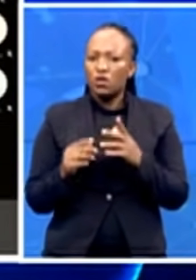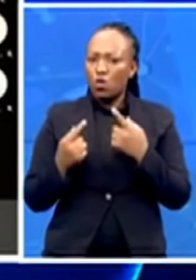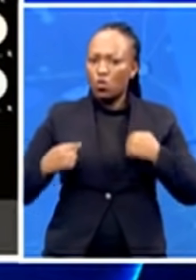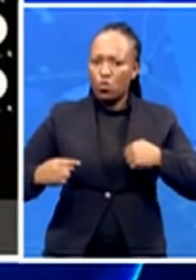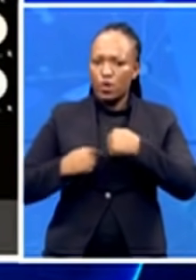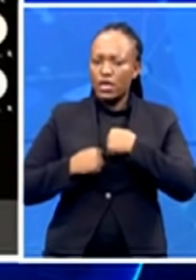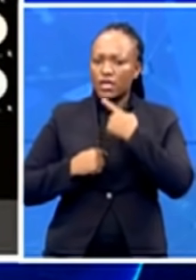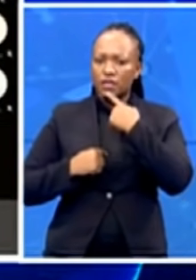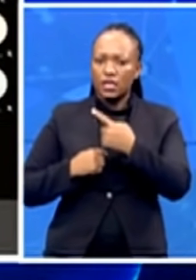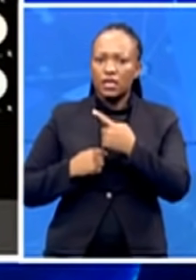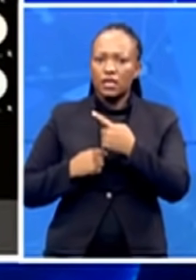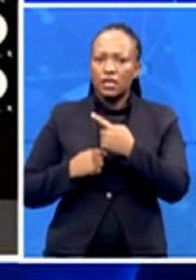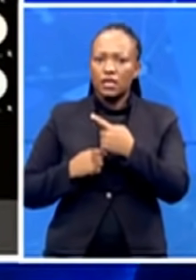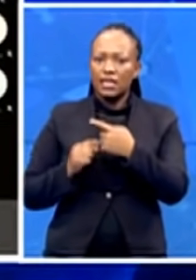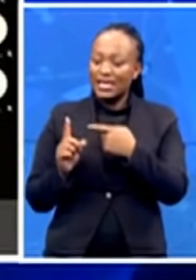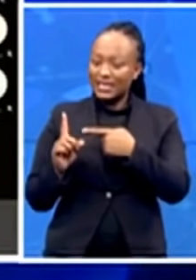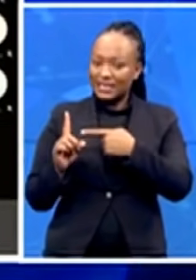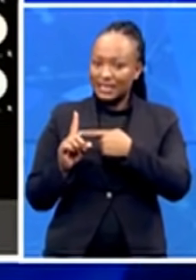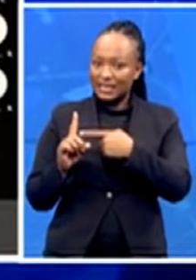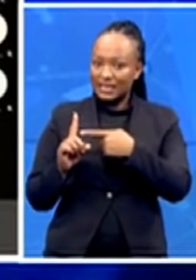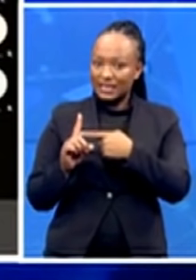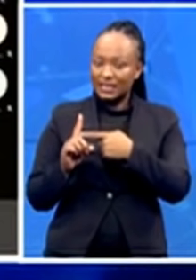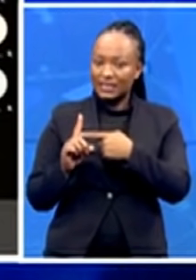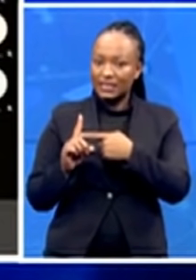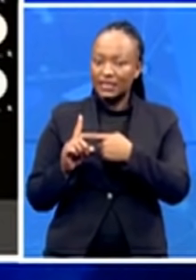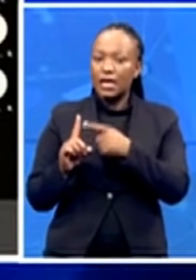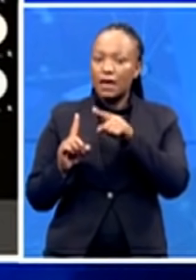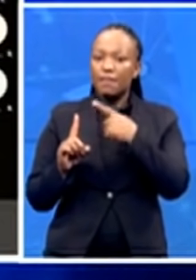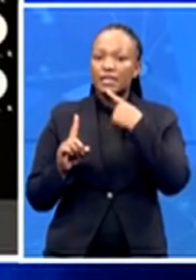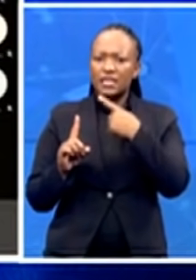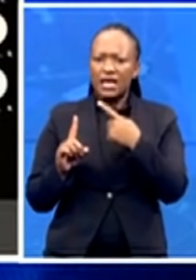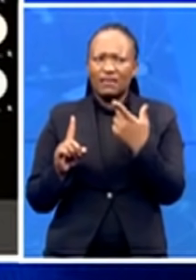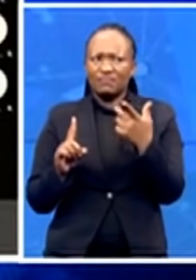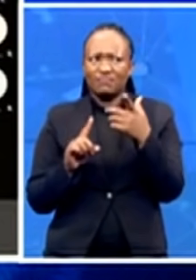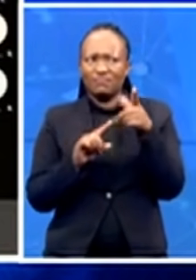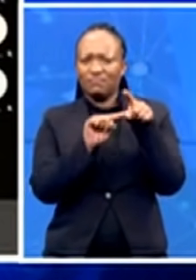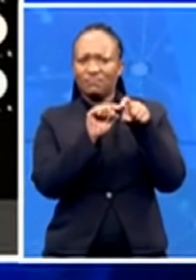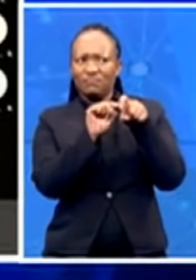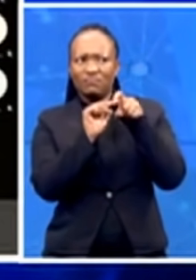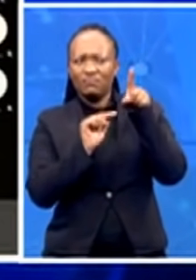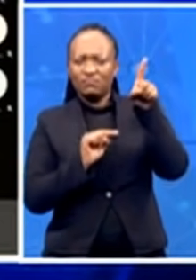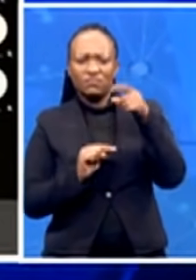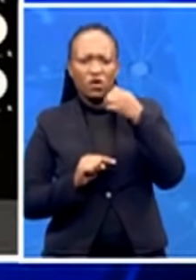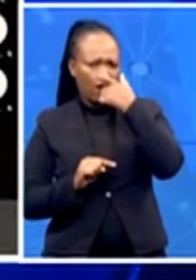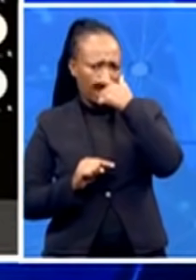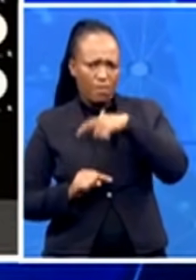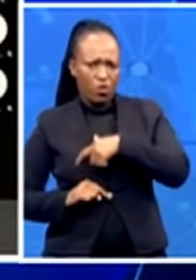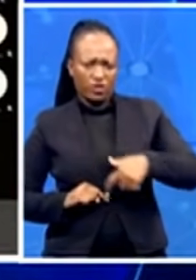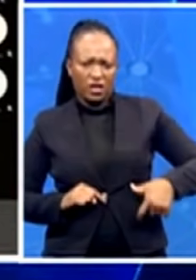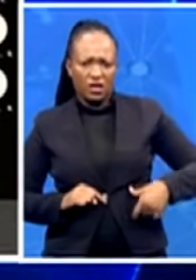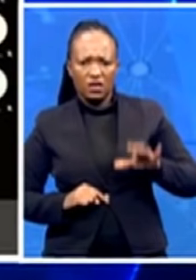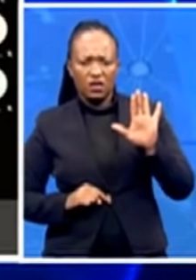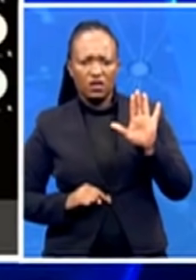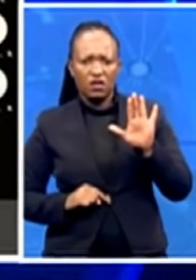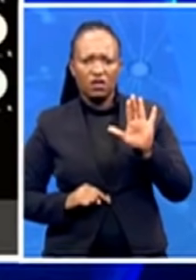declarator of validity in respect of Mr. Ramaphosa's suspension, and the court is obliged to inquire into the lawfulness of the